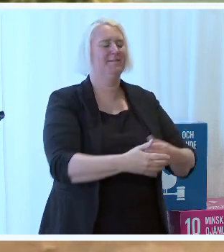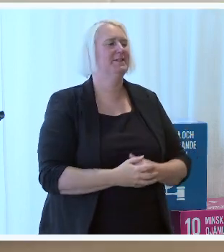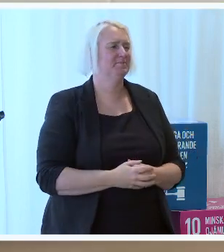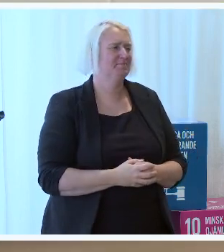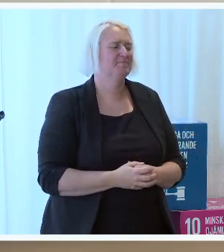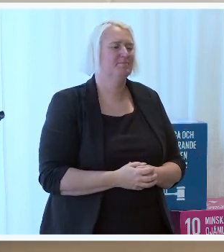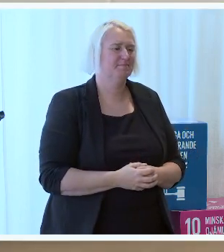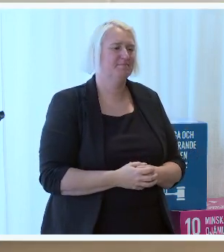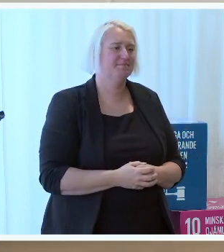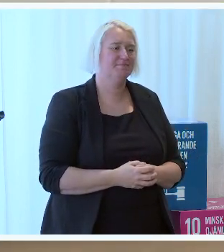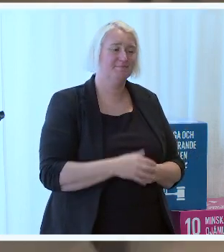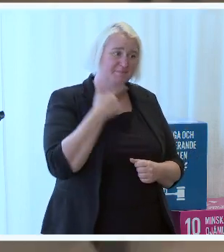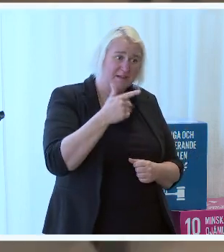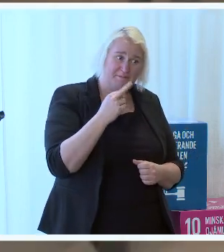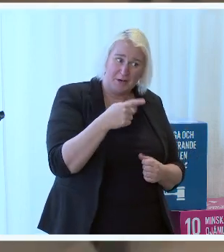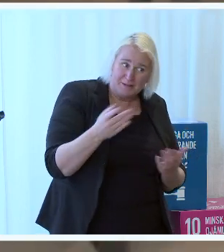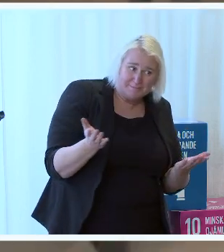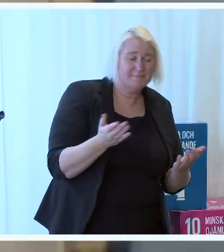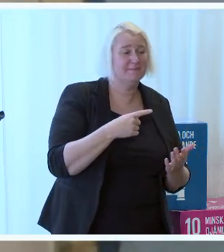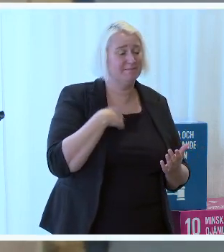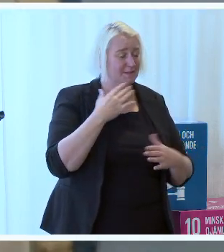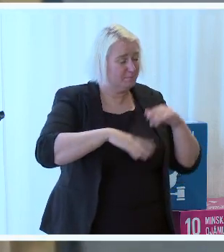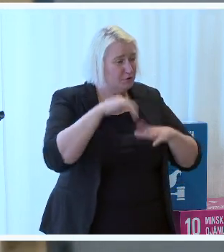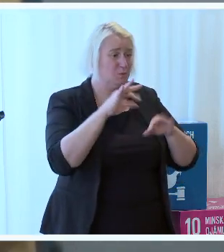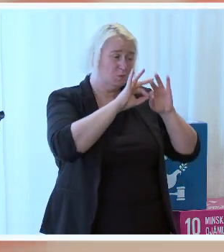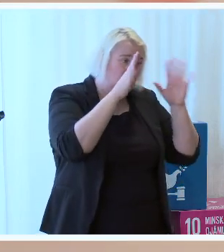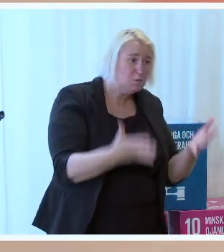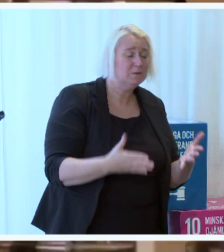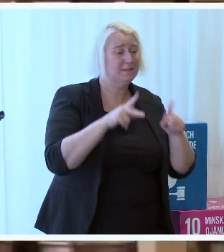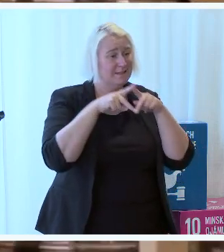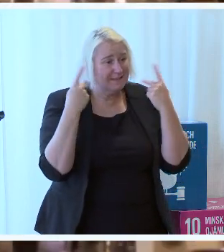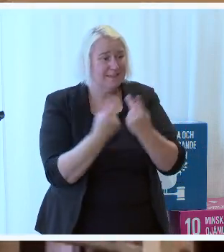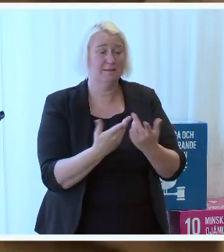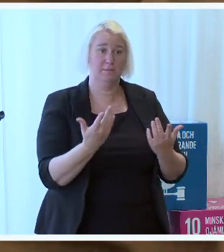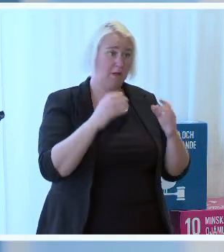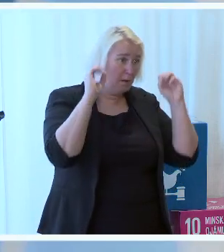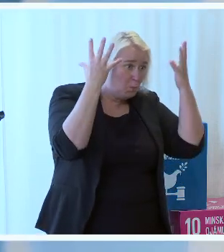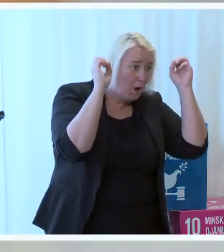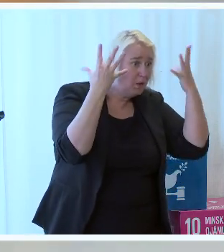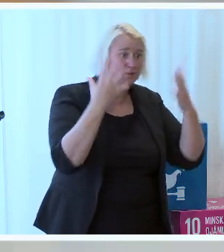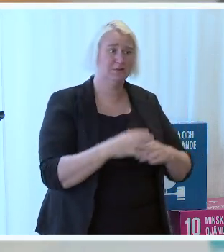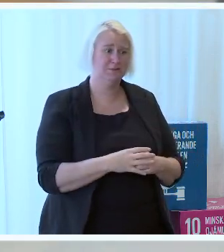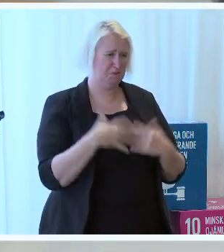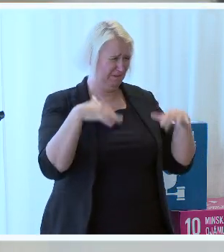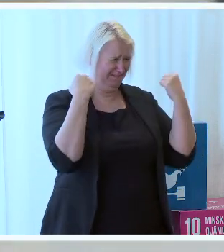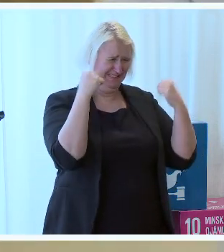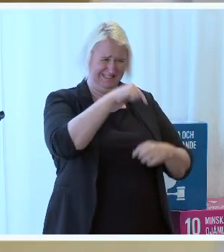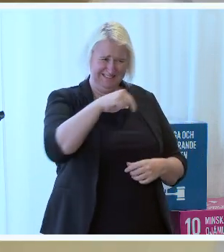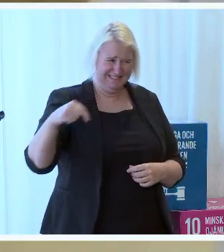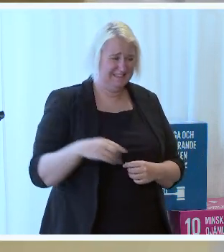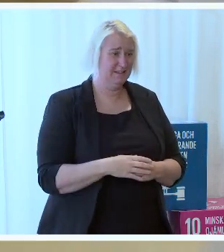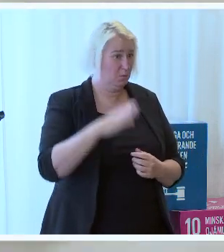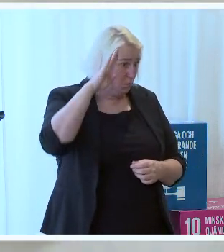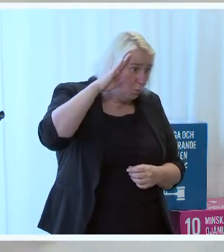Because of you, we're building hospitals and clinics, providing ambulances and vital equipment so that our doctors and